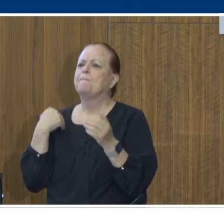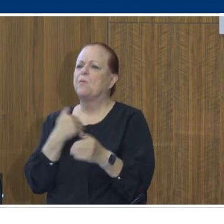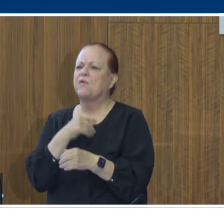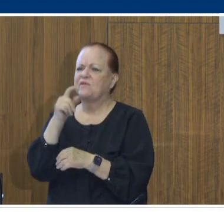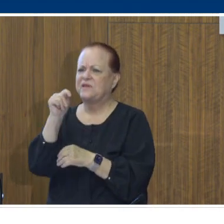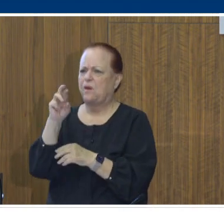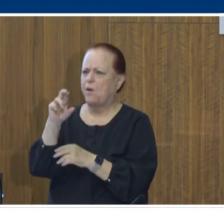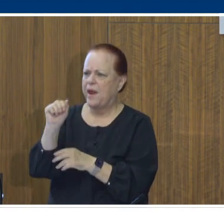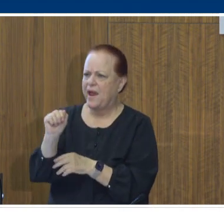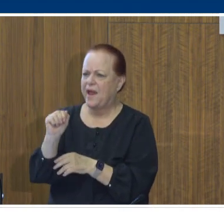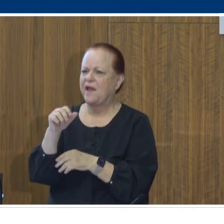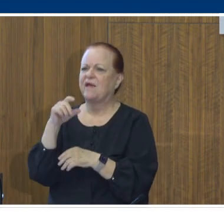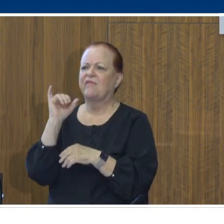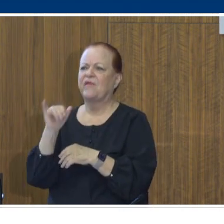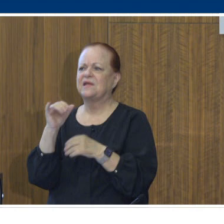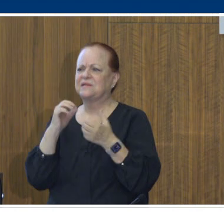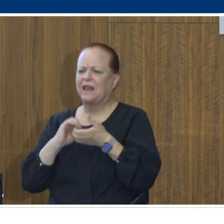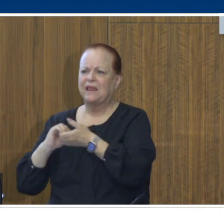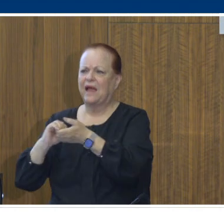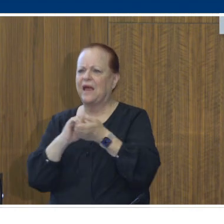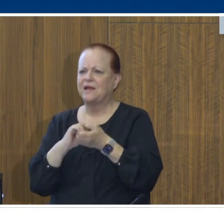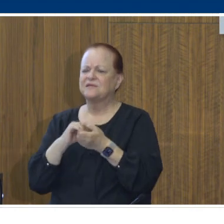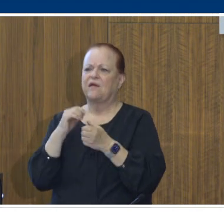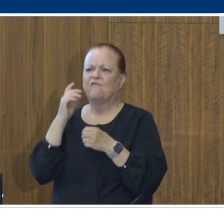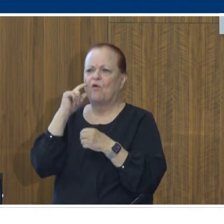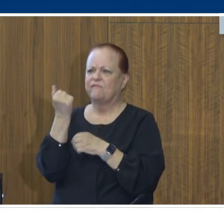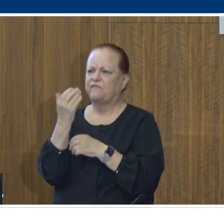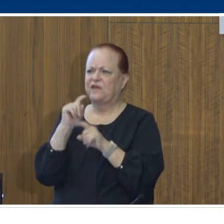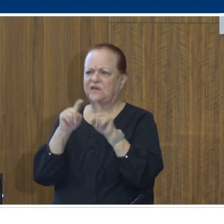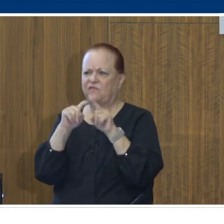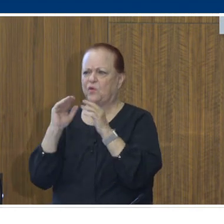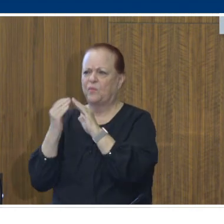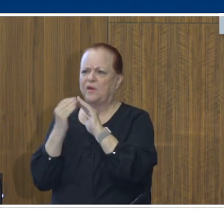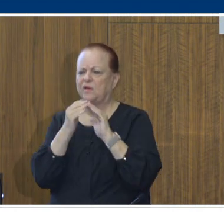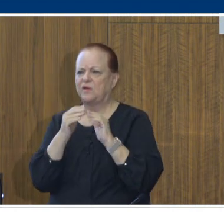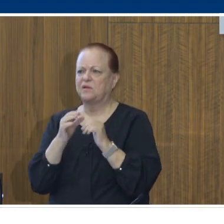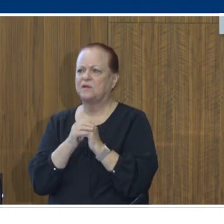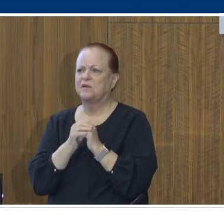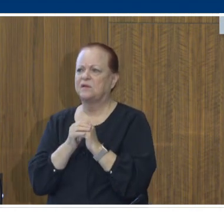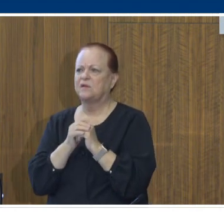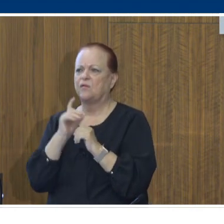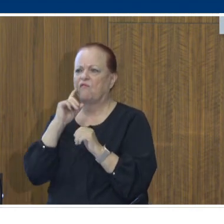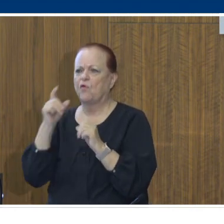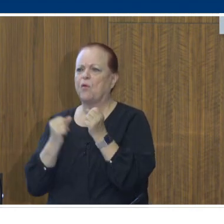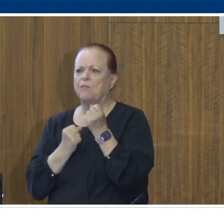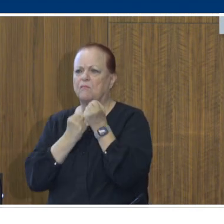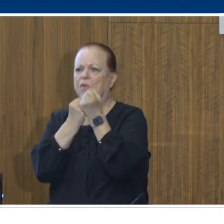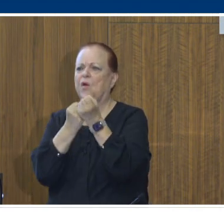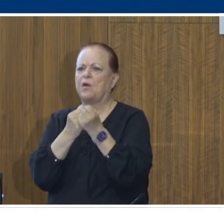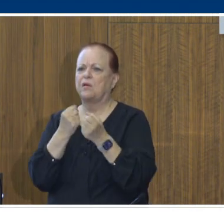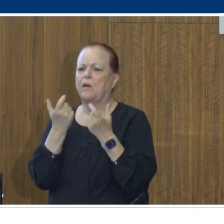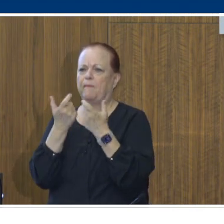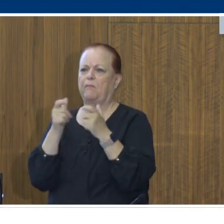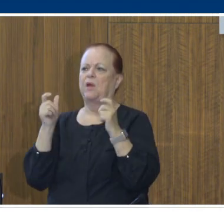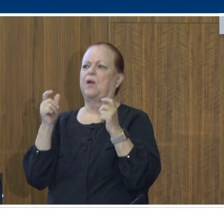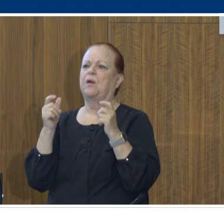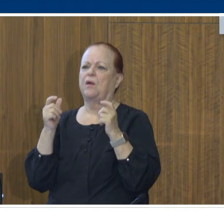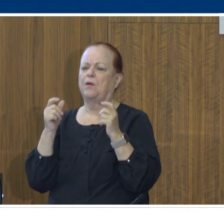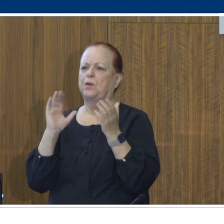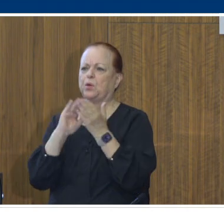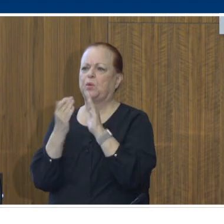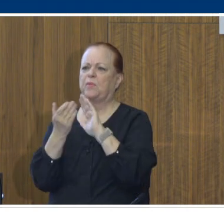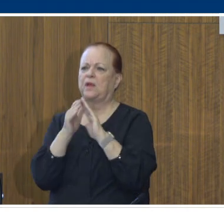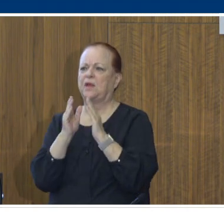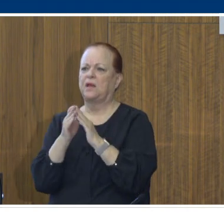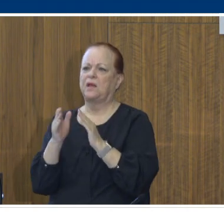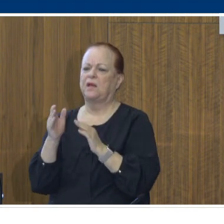Redistricting Alliance, a coalition of 15 community-based organizations established to promote a greater community voice in statewide and local